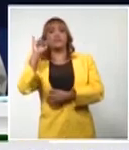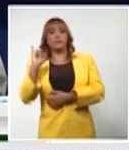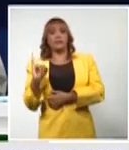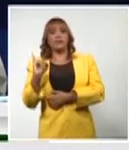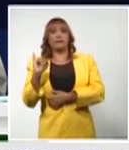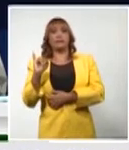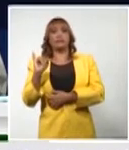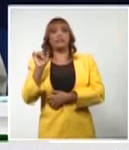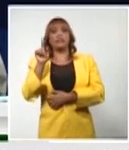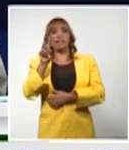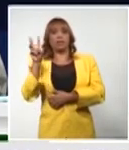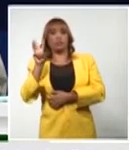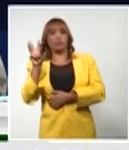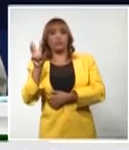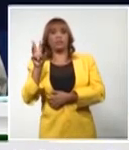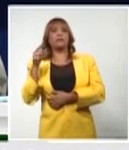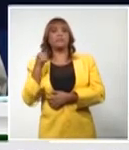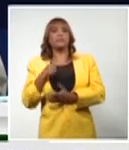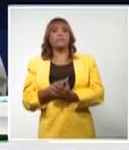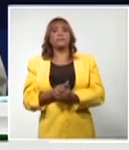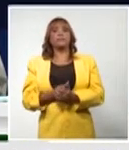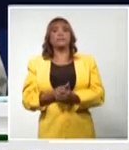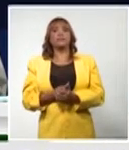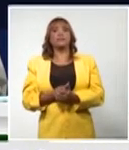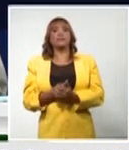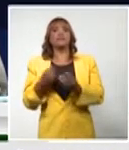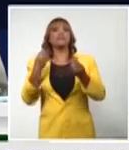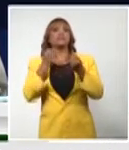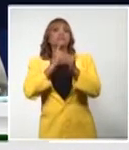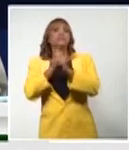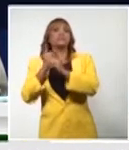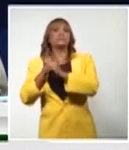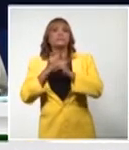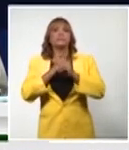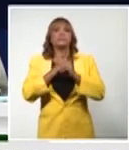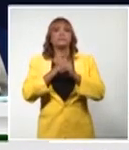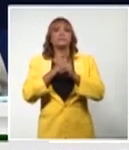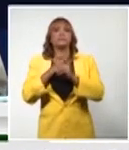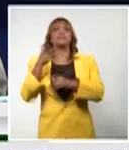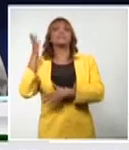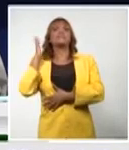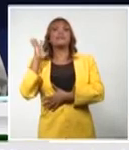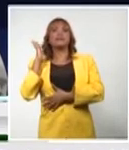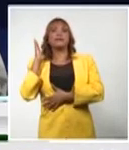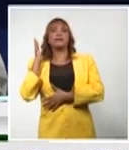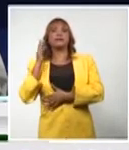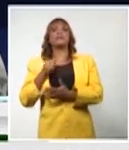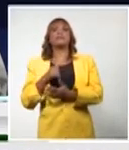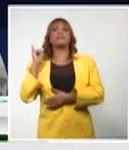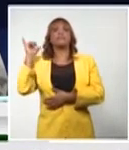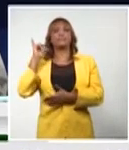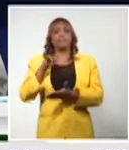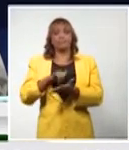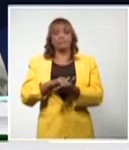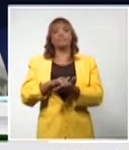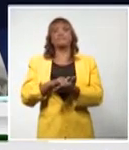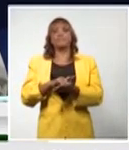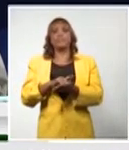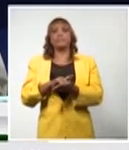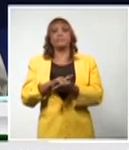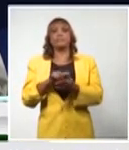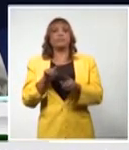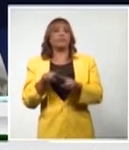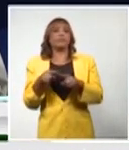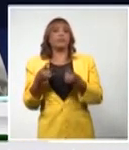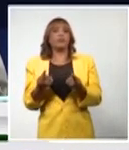or 4.8% of all confirmed cases. Meanwhile, 6 people contracted the virus abroad,